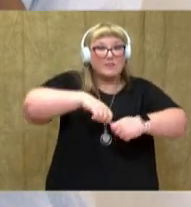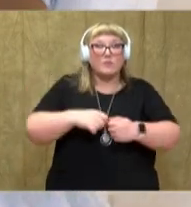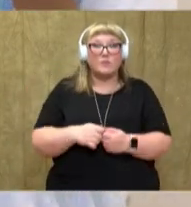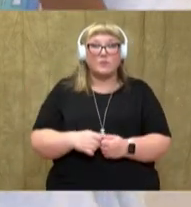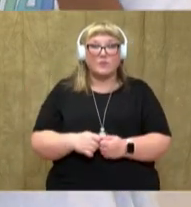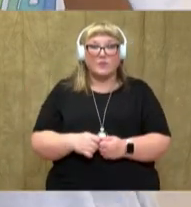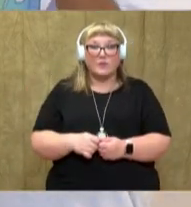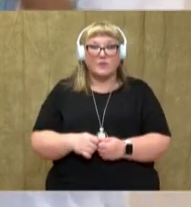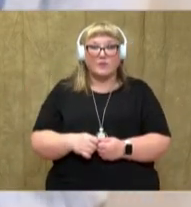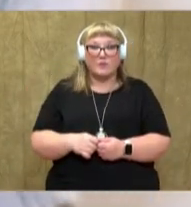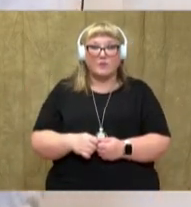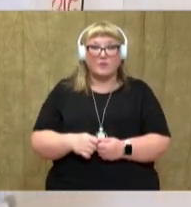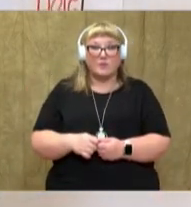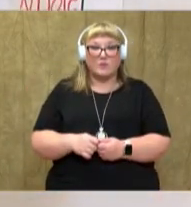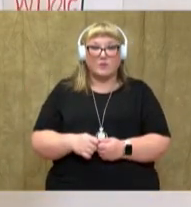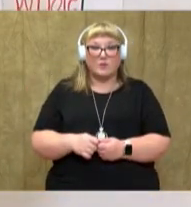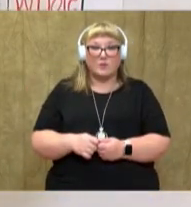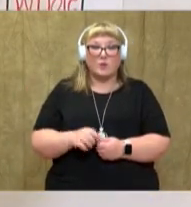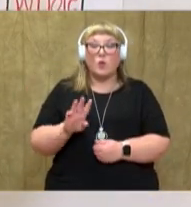Whisk. Wonderful.